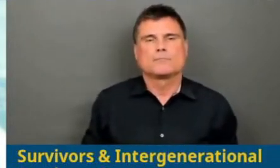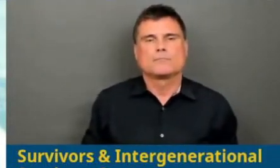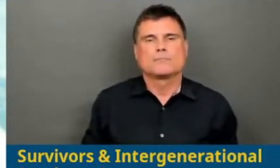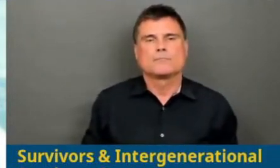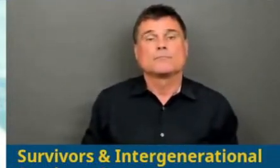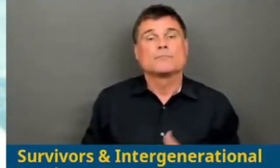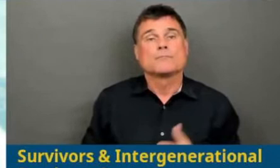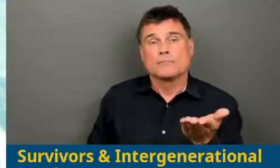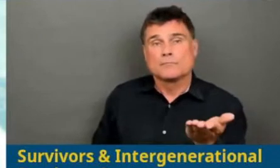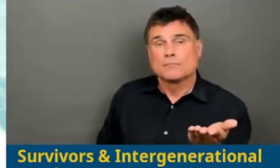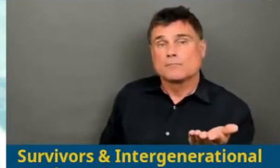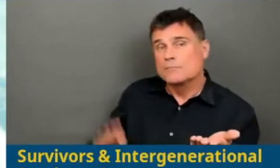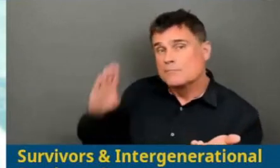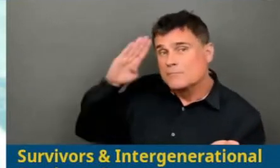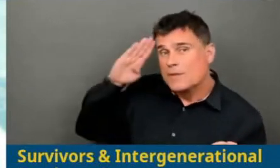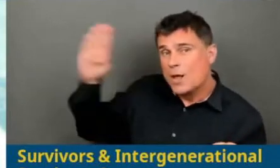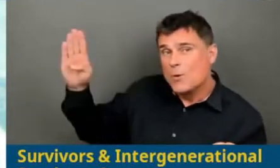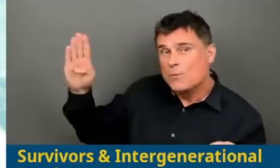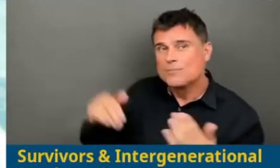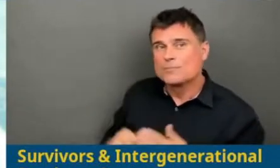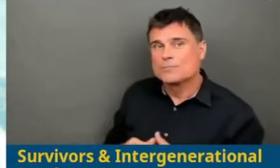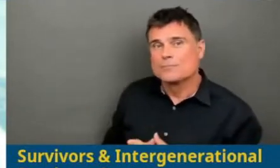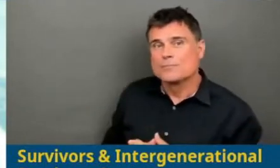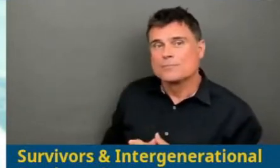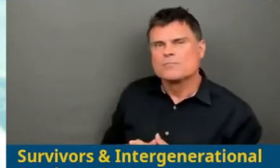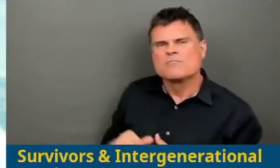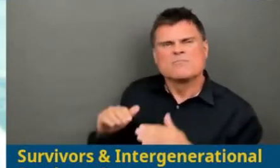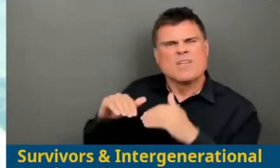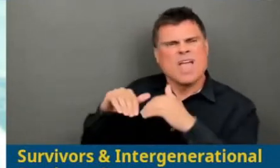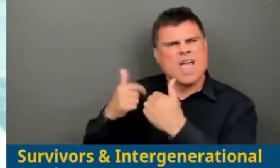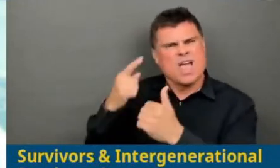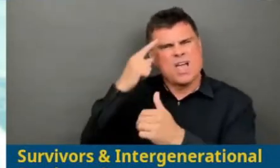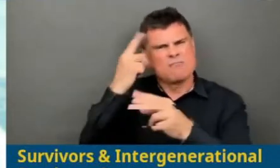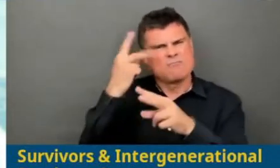Hi, Minister. I'm wondering how you arrived at the figure of